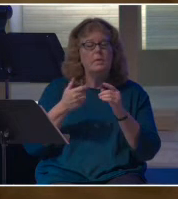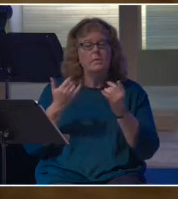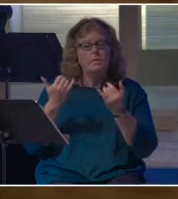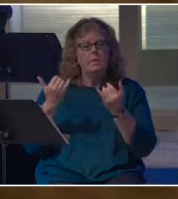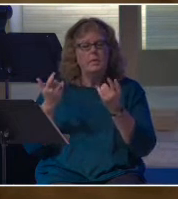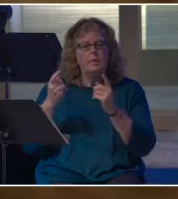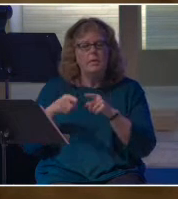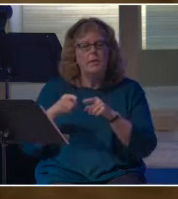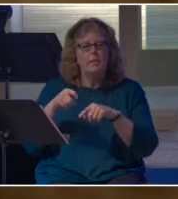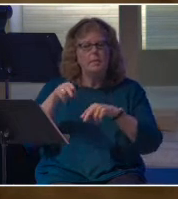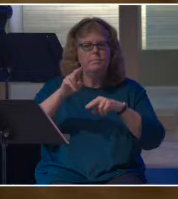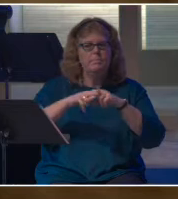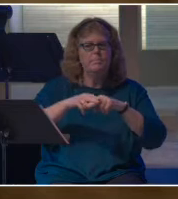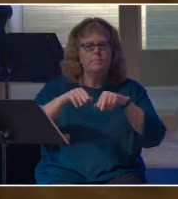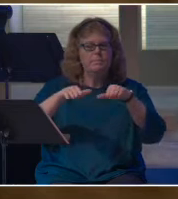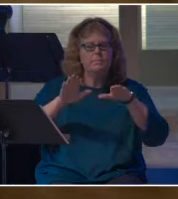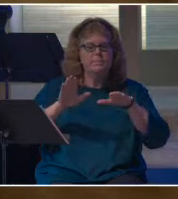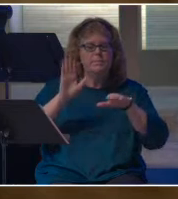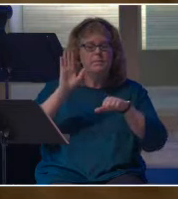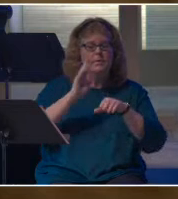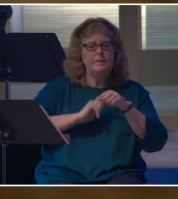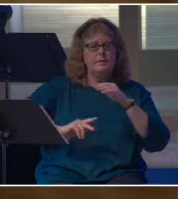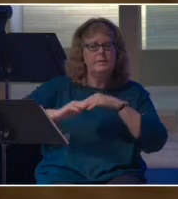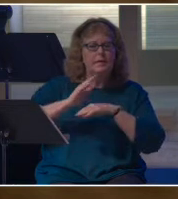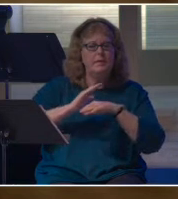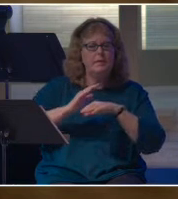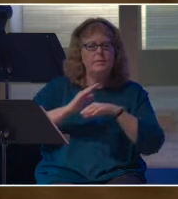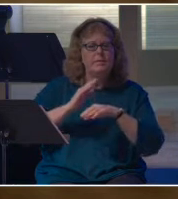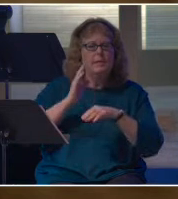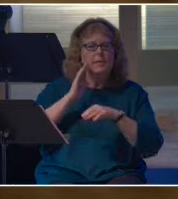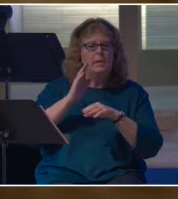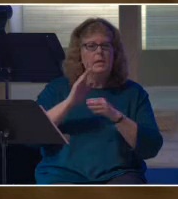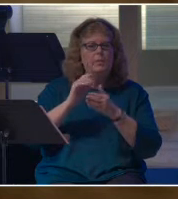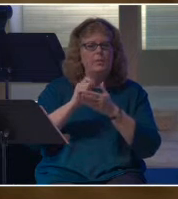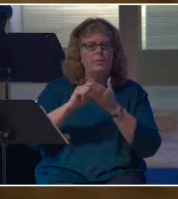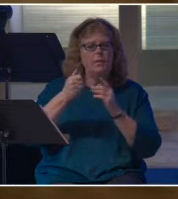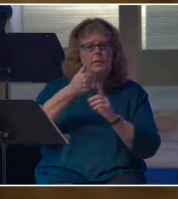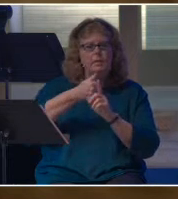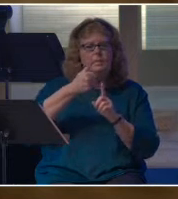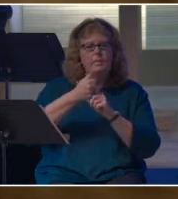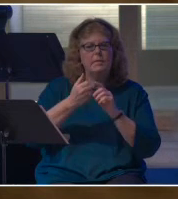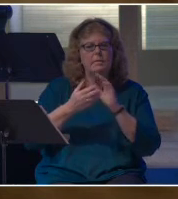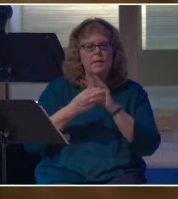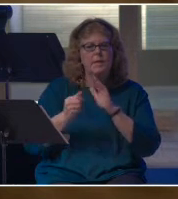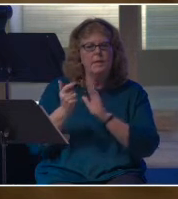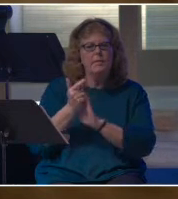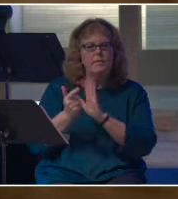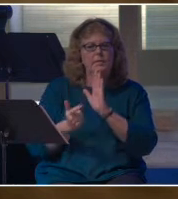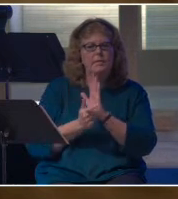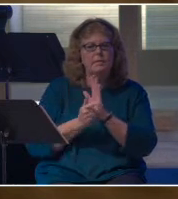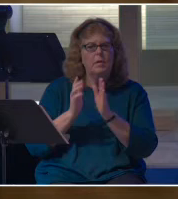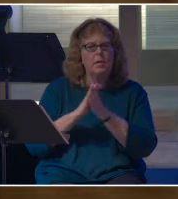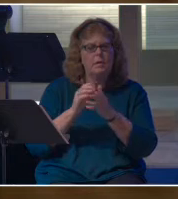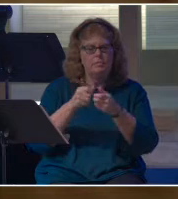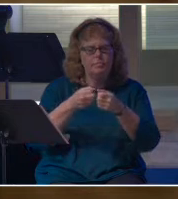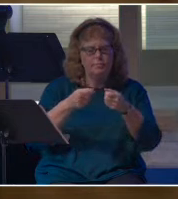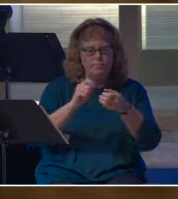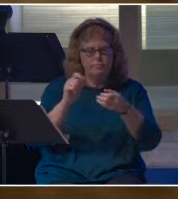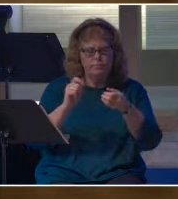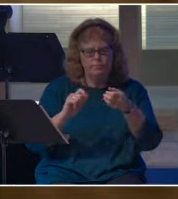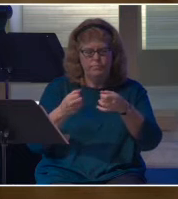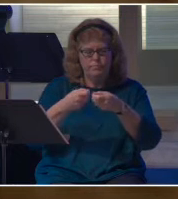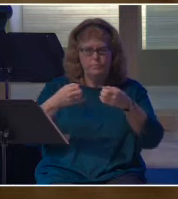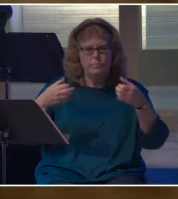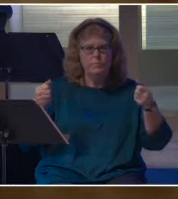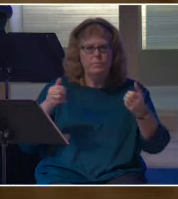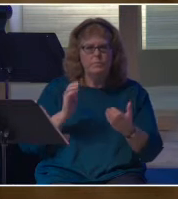when he sits on the throne of his kingdom, he shall write for himself a copy of this law on a scroll in the presence